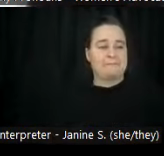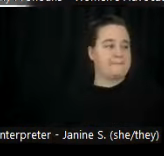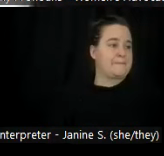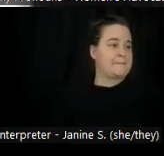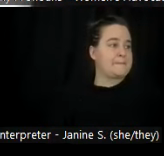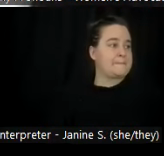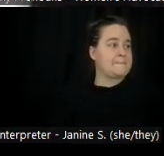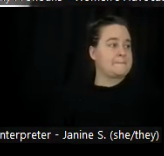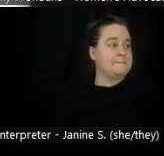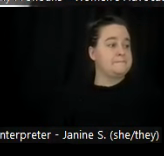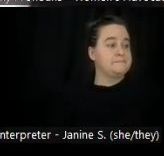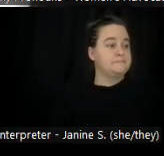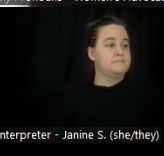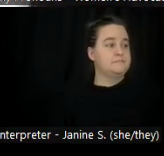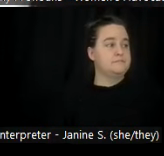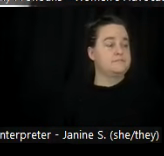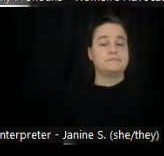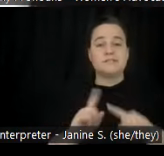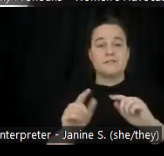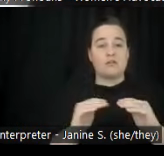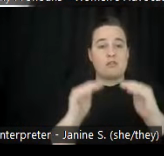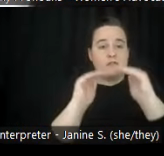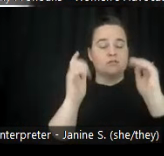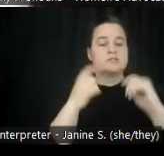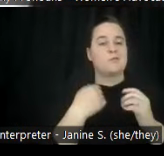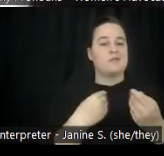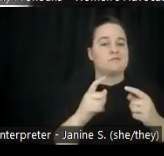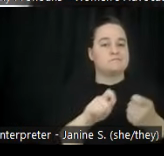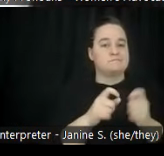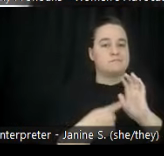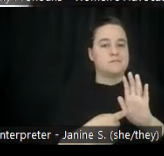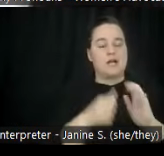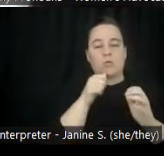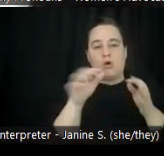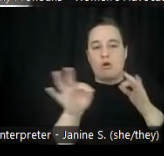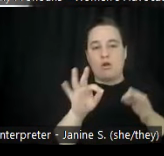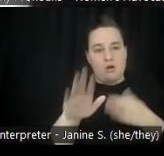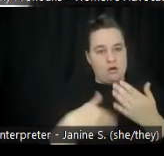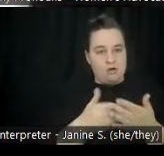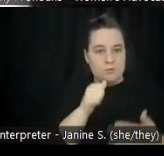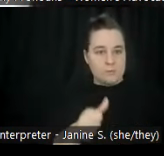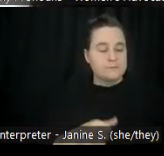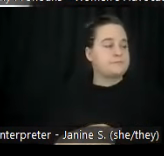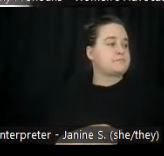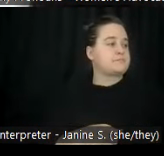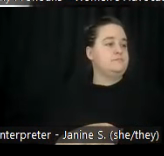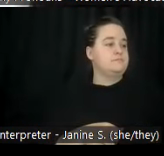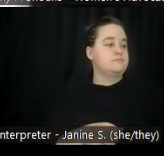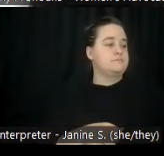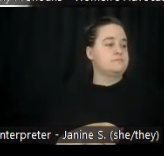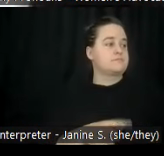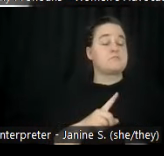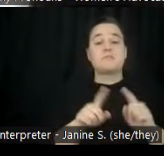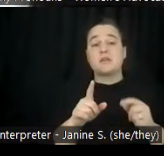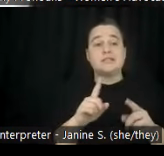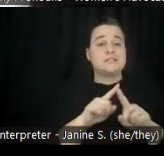And so at all of those different levels, these are some specific examples. I won't walk through all of them, but these are all ways that we can